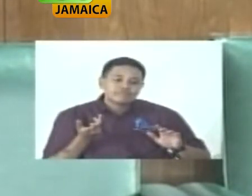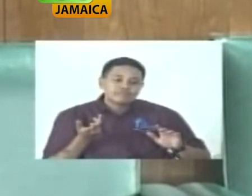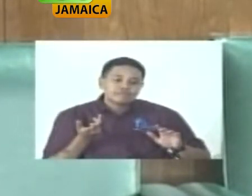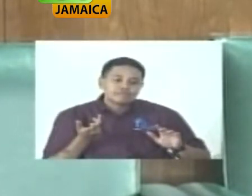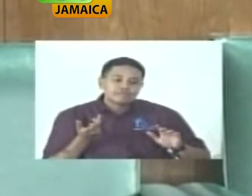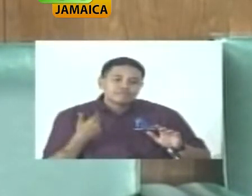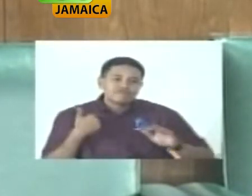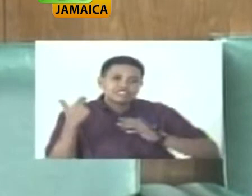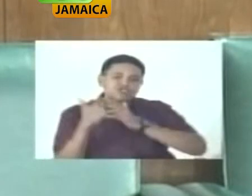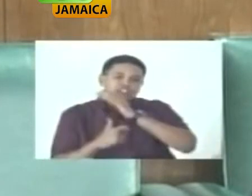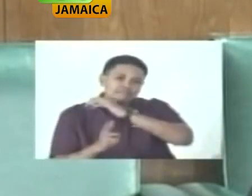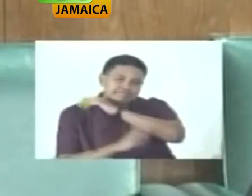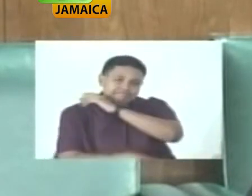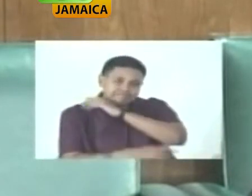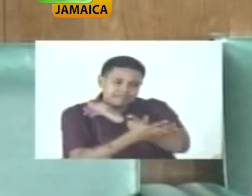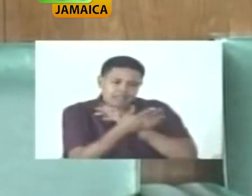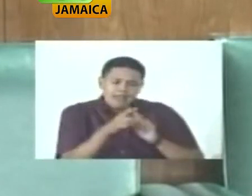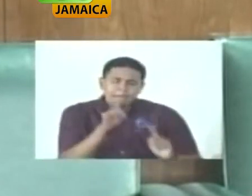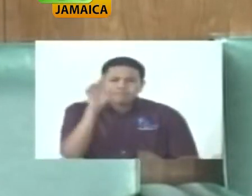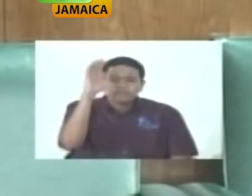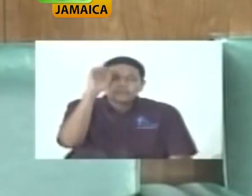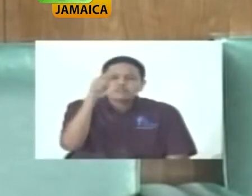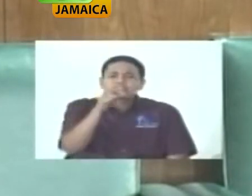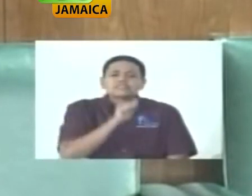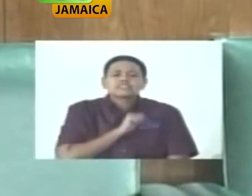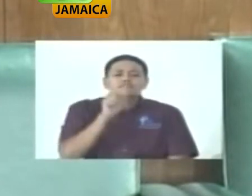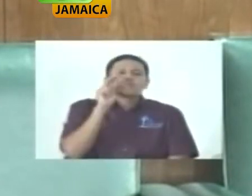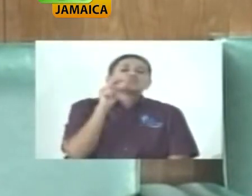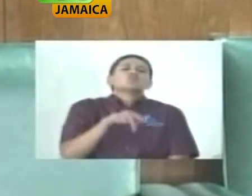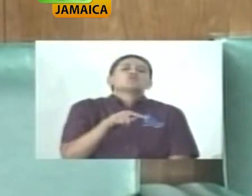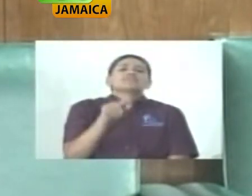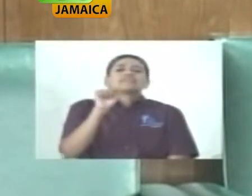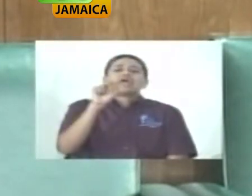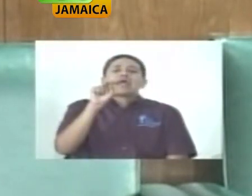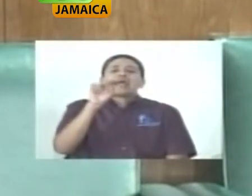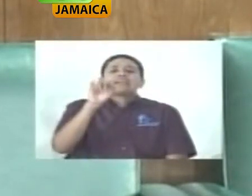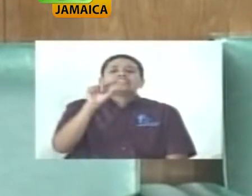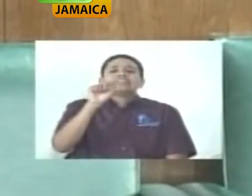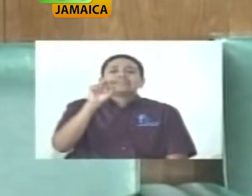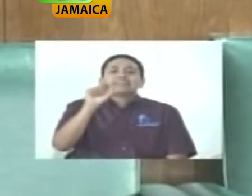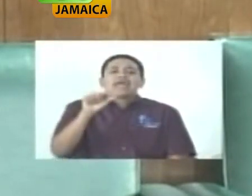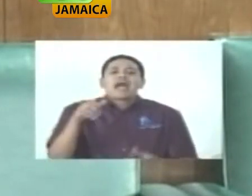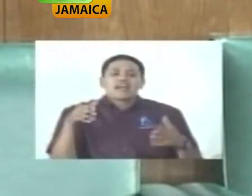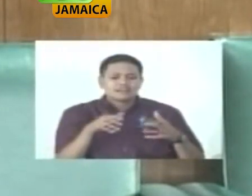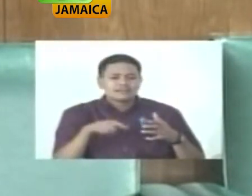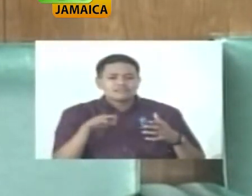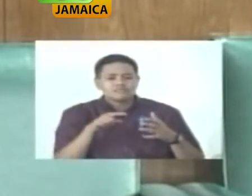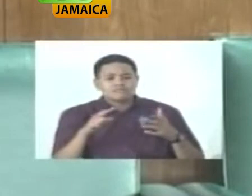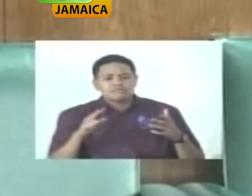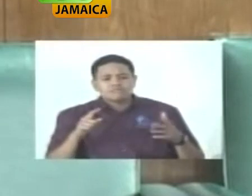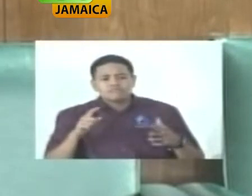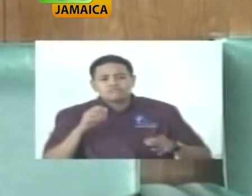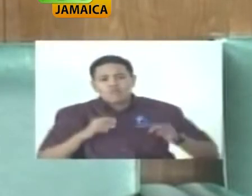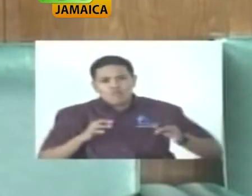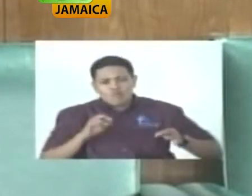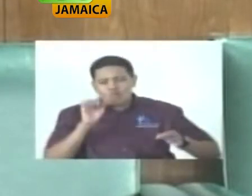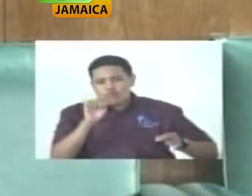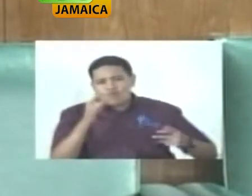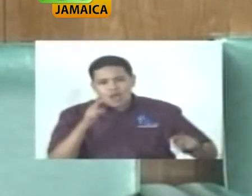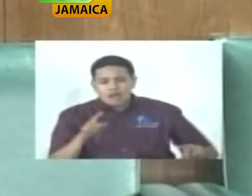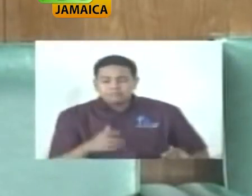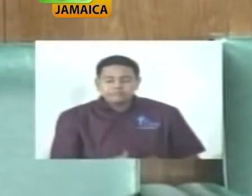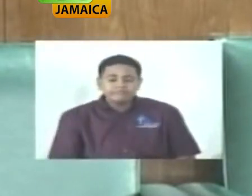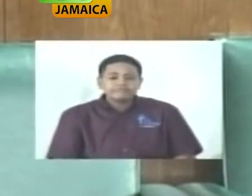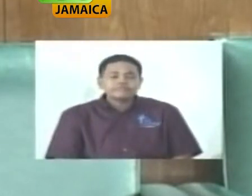have been charged. Mr. President, as we look at this anti-gang trial,